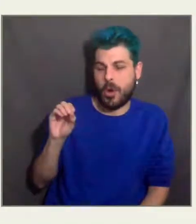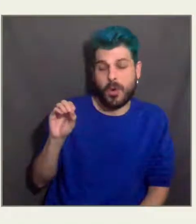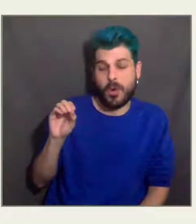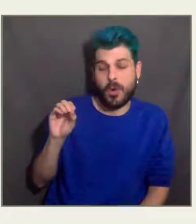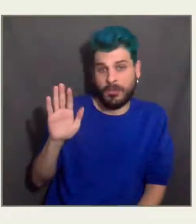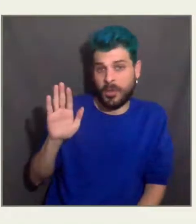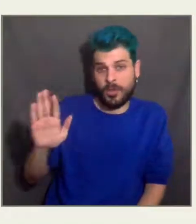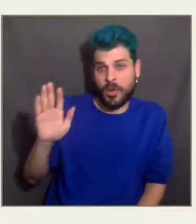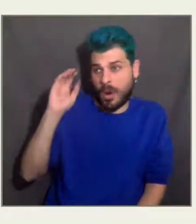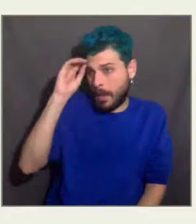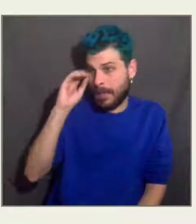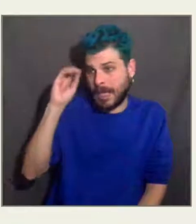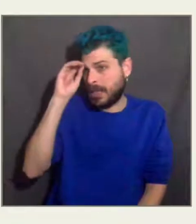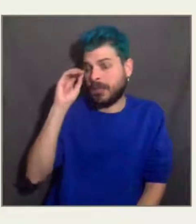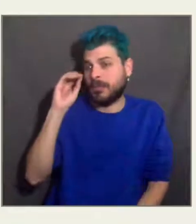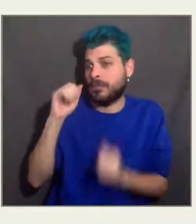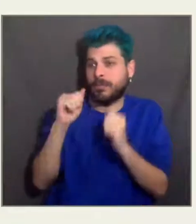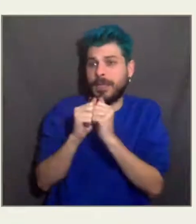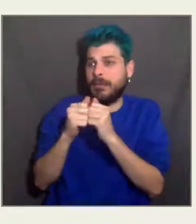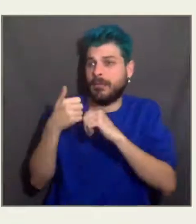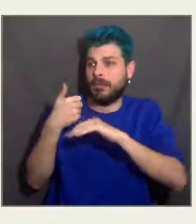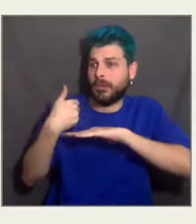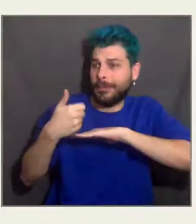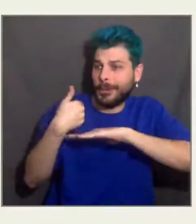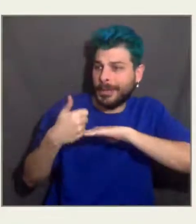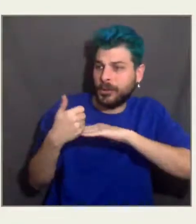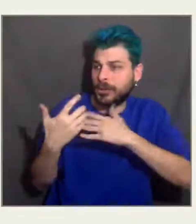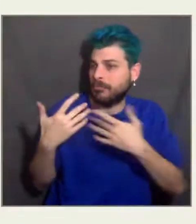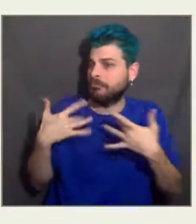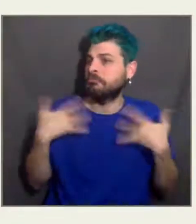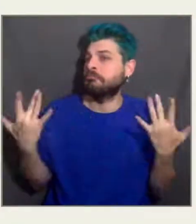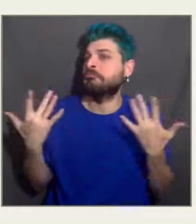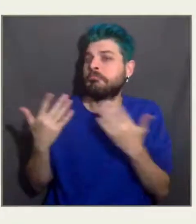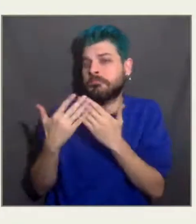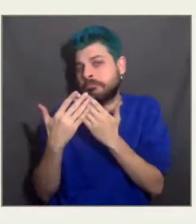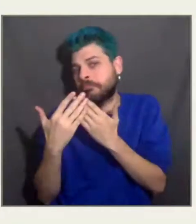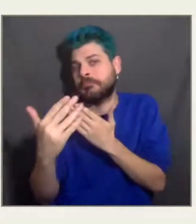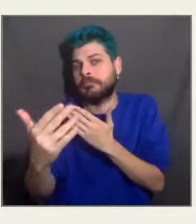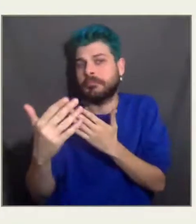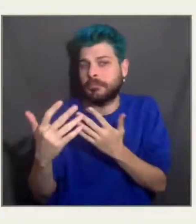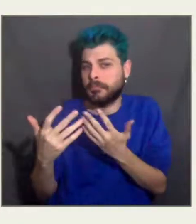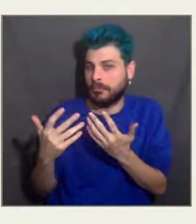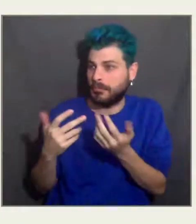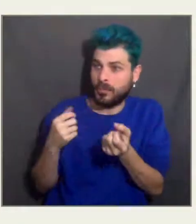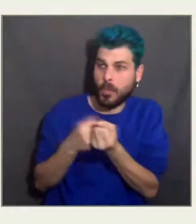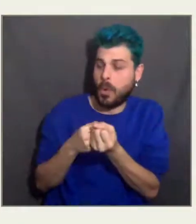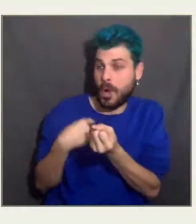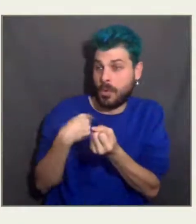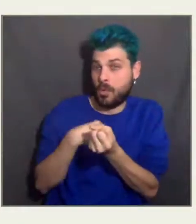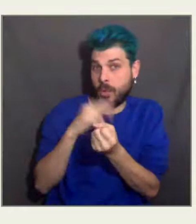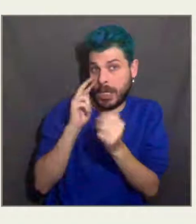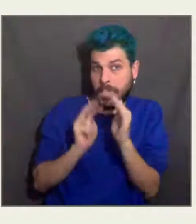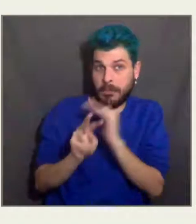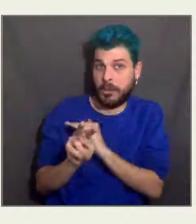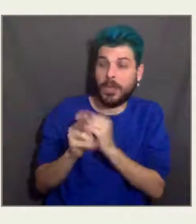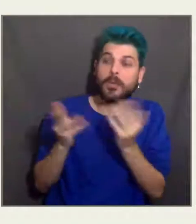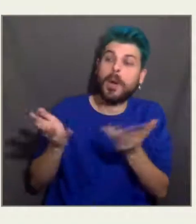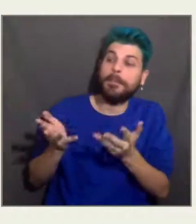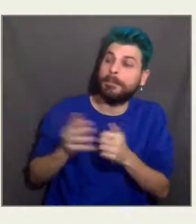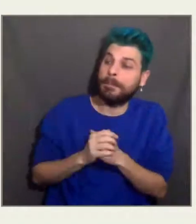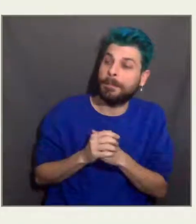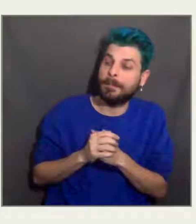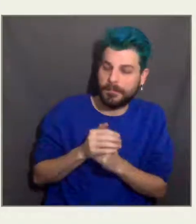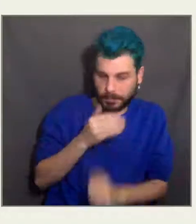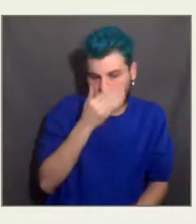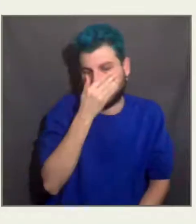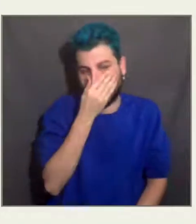on transportation? What are your plans in this area, and any major efforts that we can anticipate coming up? Yeah, well, I think we